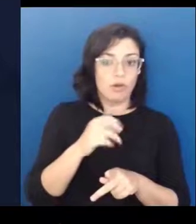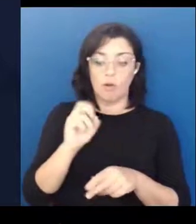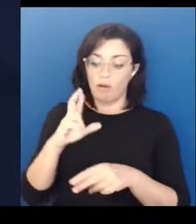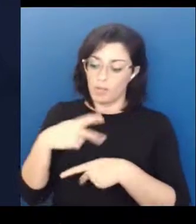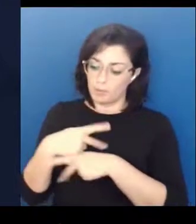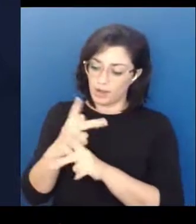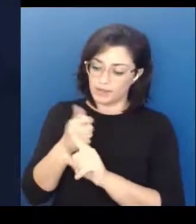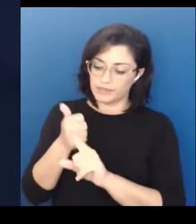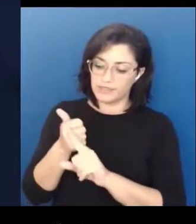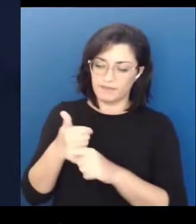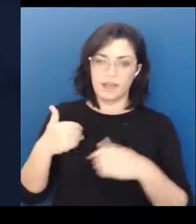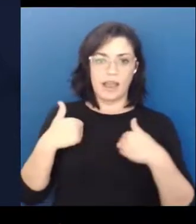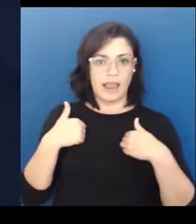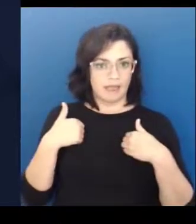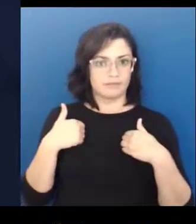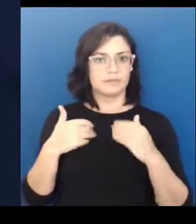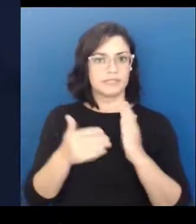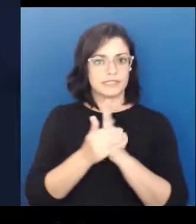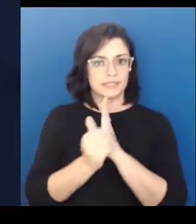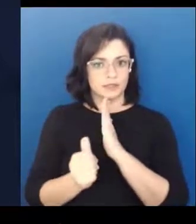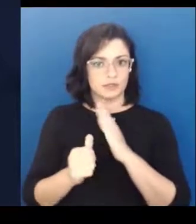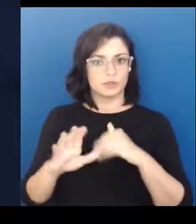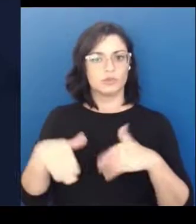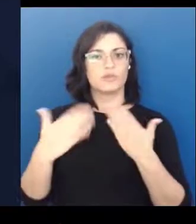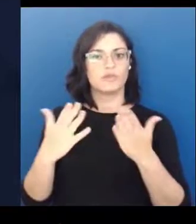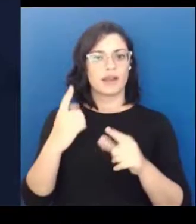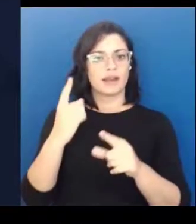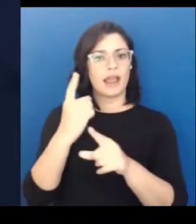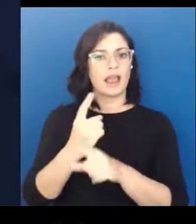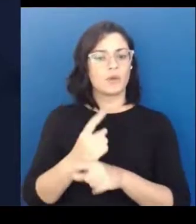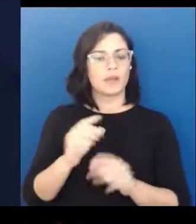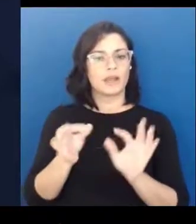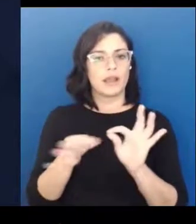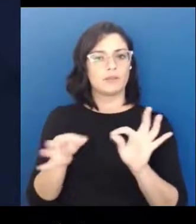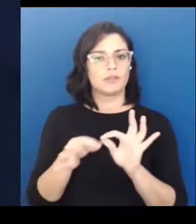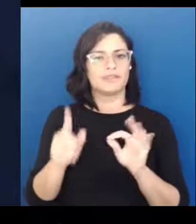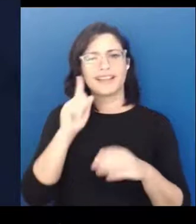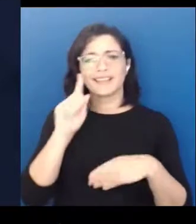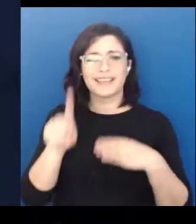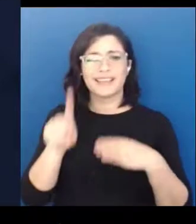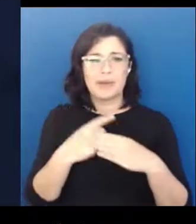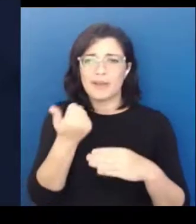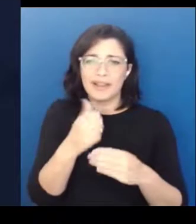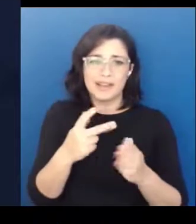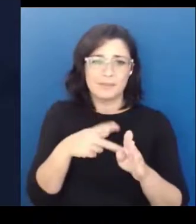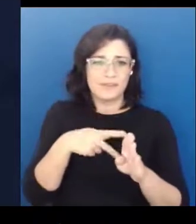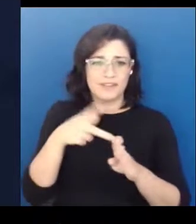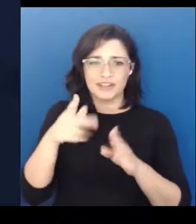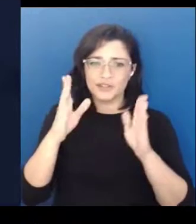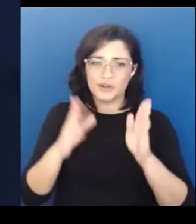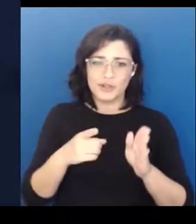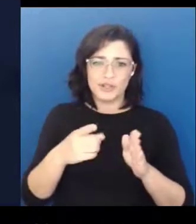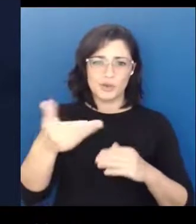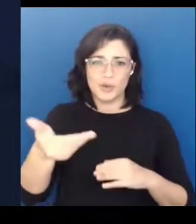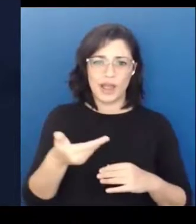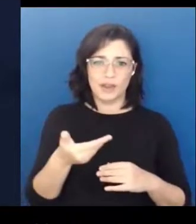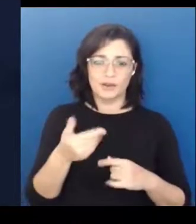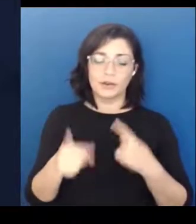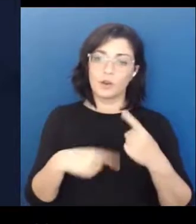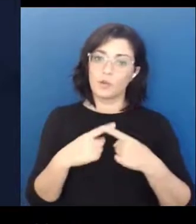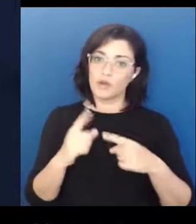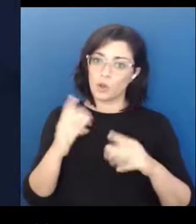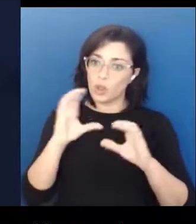accurate captioning. Think of any professional that you hire when you're looking for a doctor, a lawyer, a